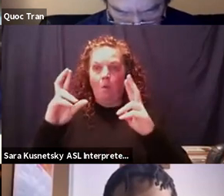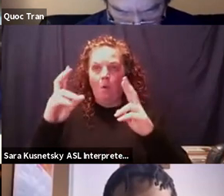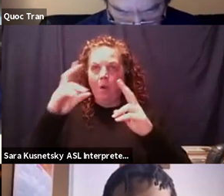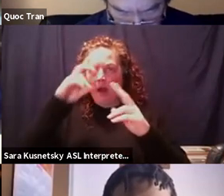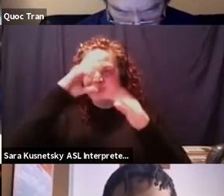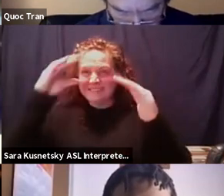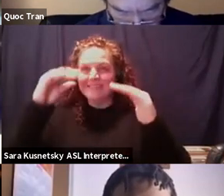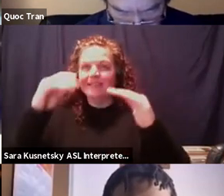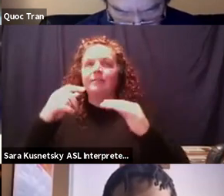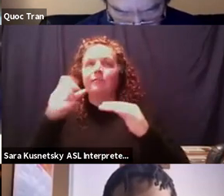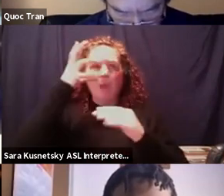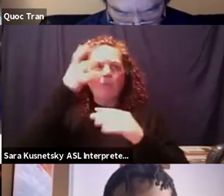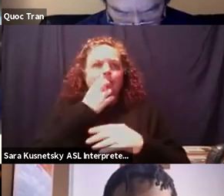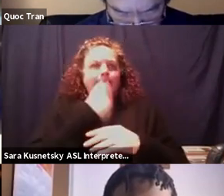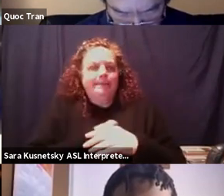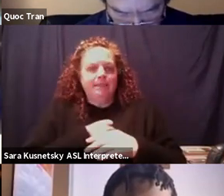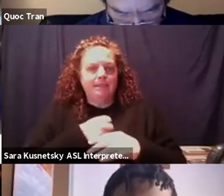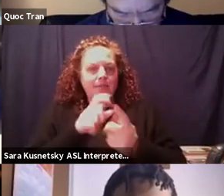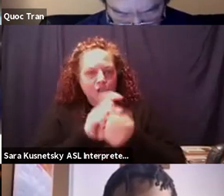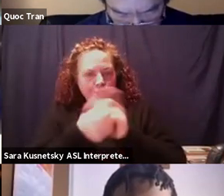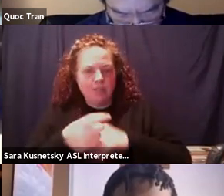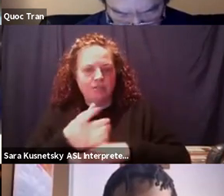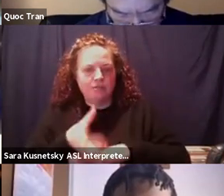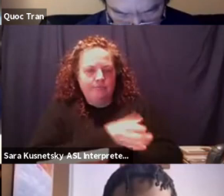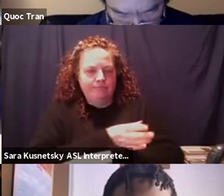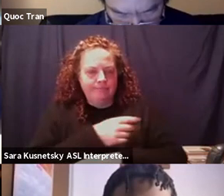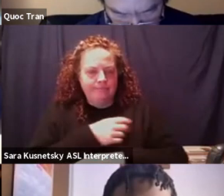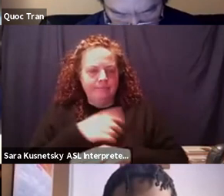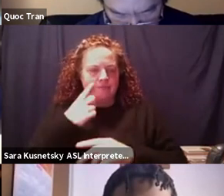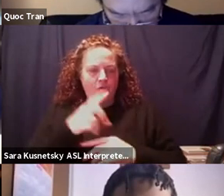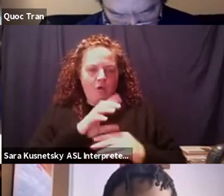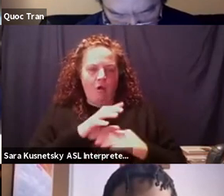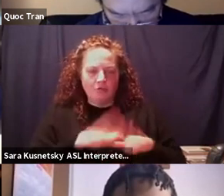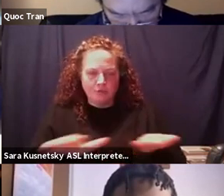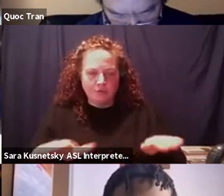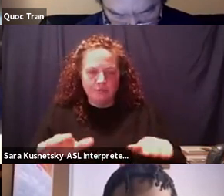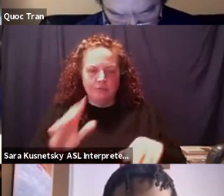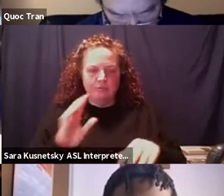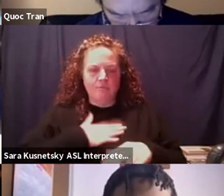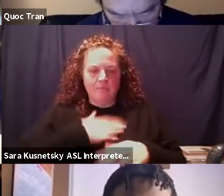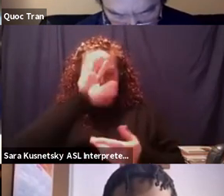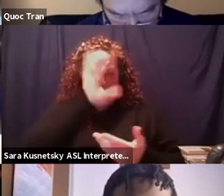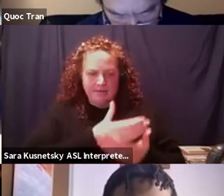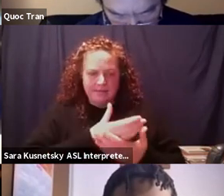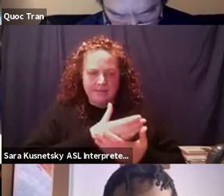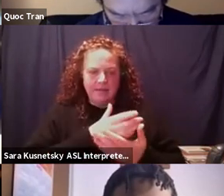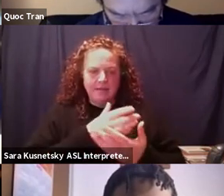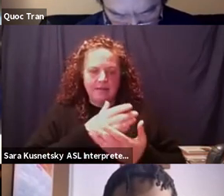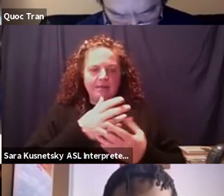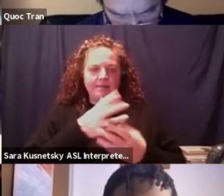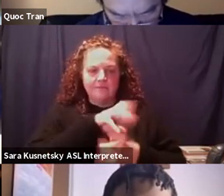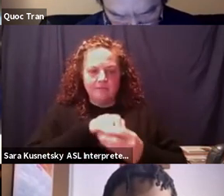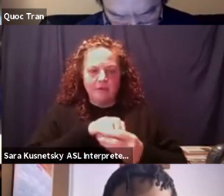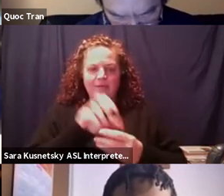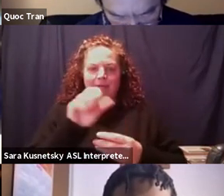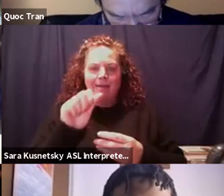them think carefully and deeply about the changes they want to implement. My son is currently in the engaging and wonderful AWC